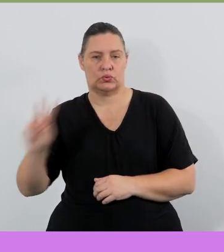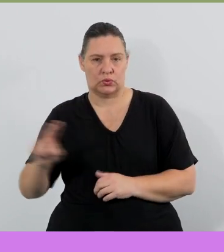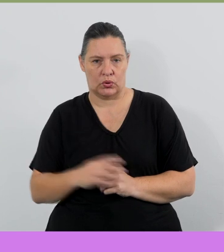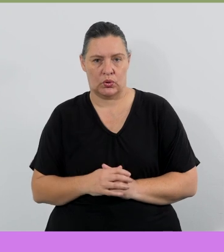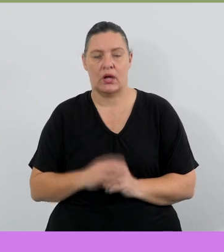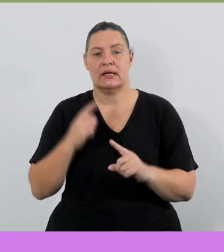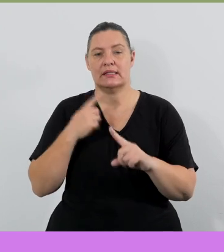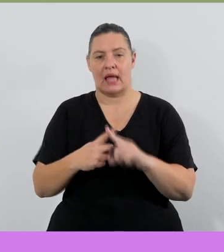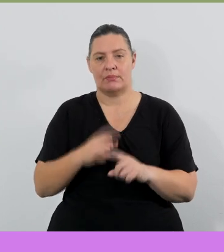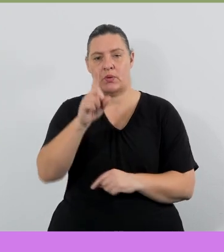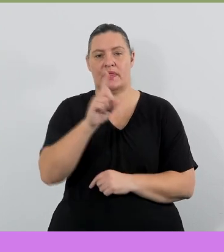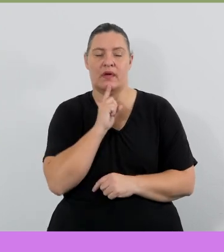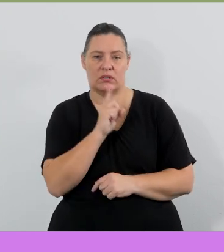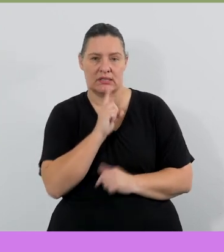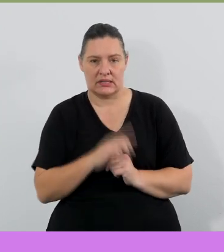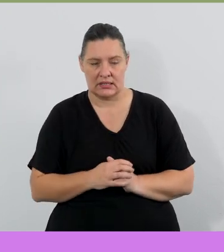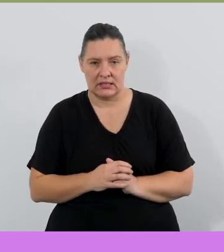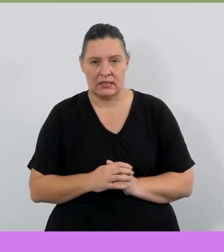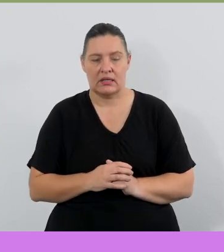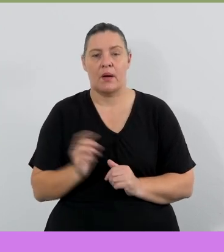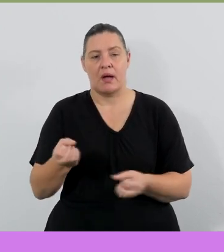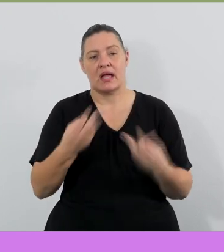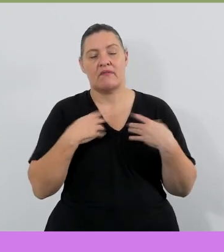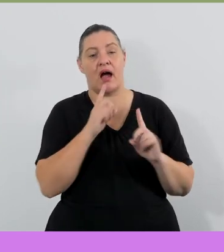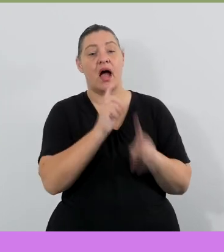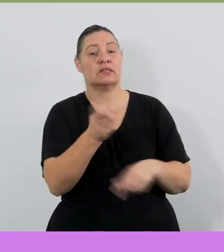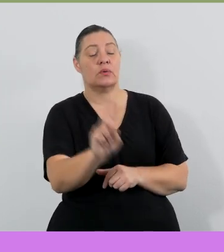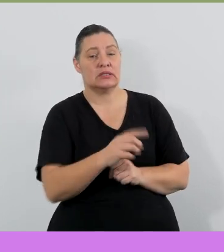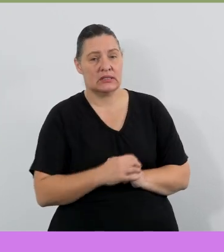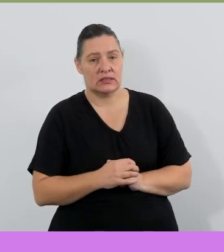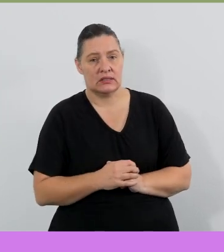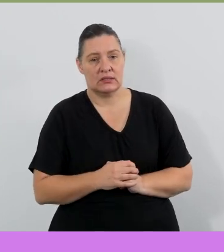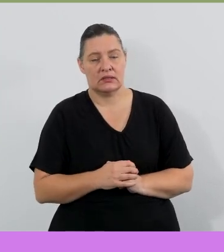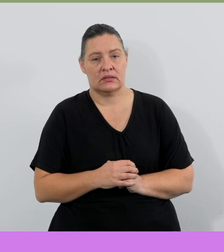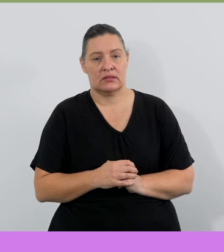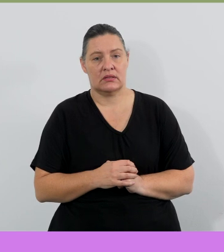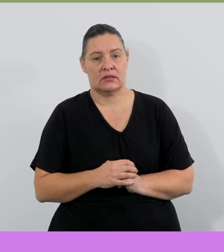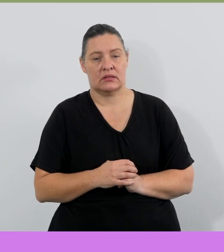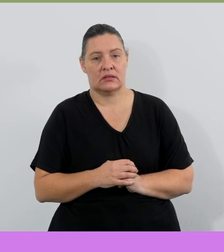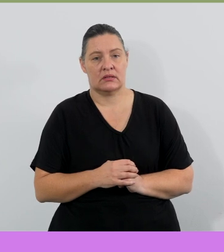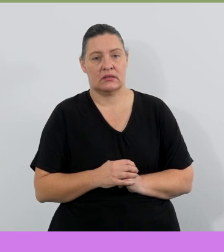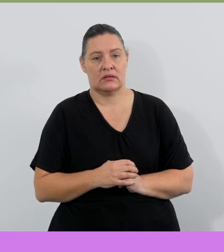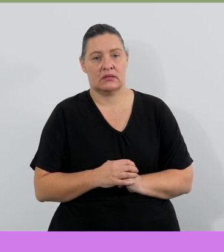8,69022 times 1,000, and that will give me an answer of